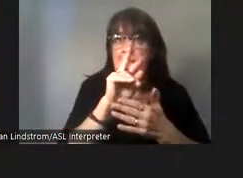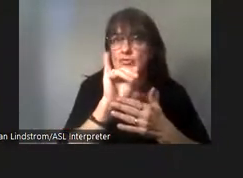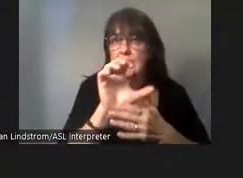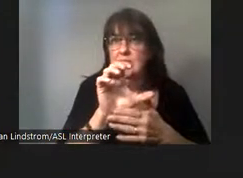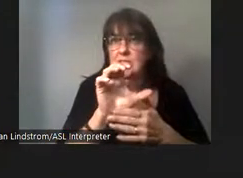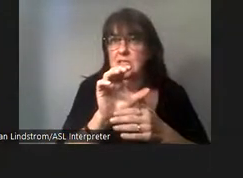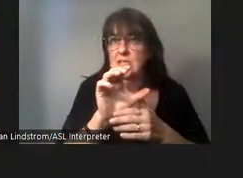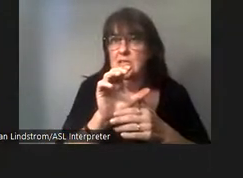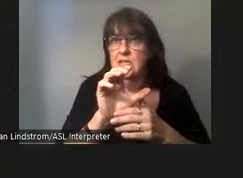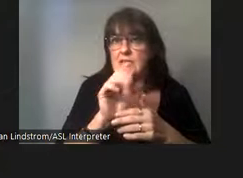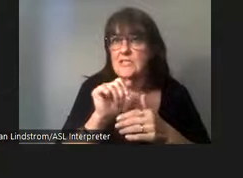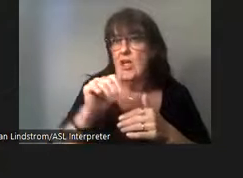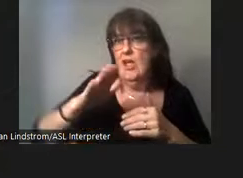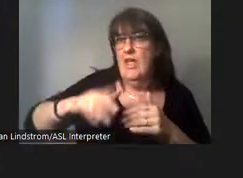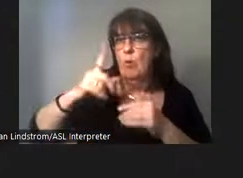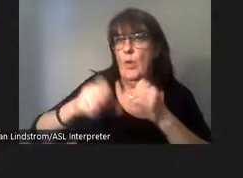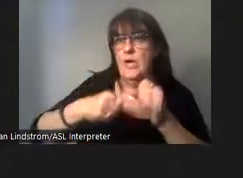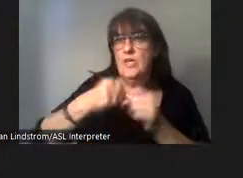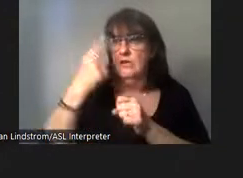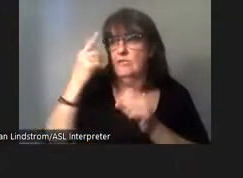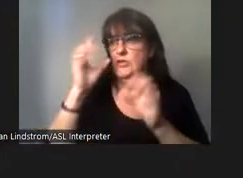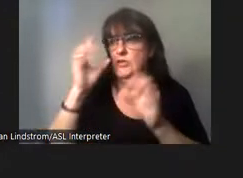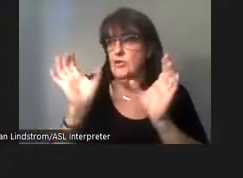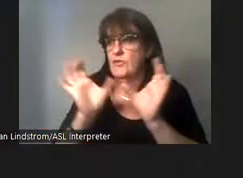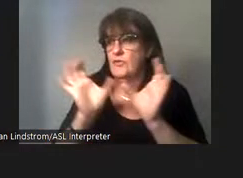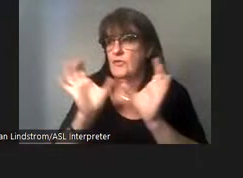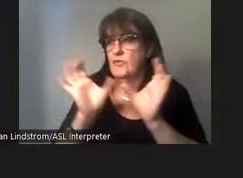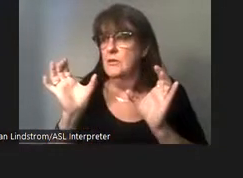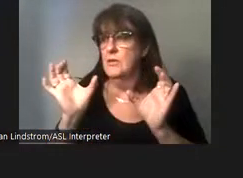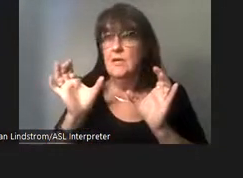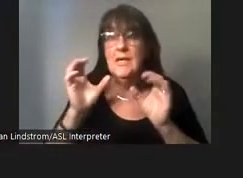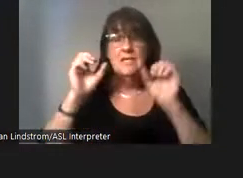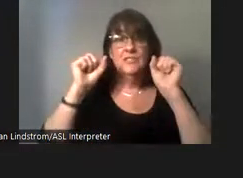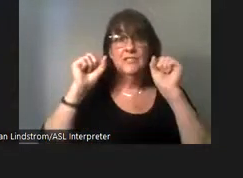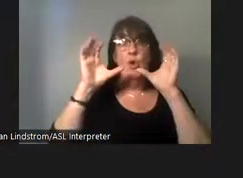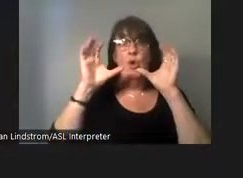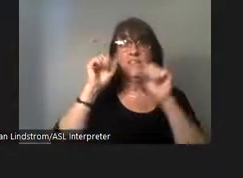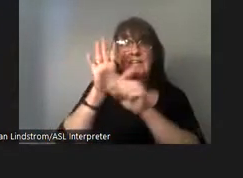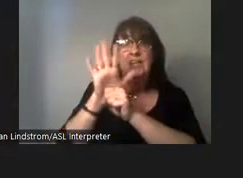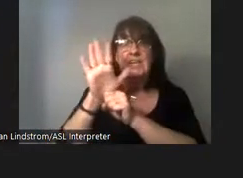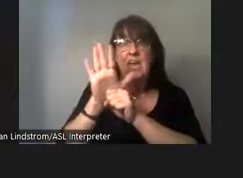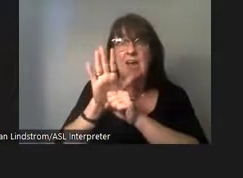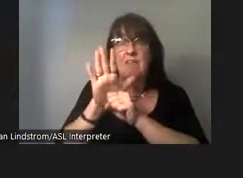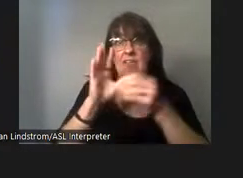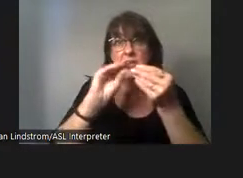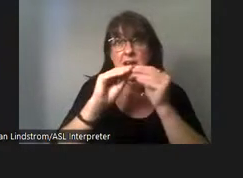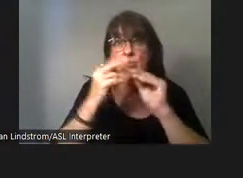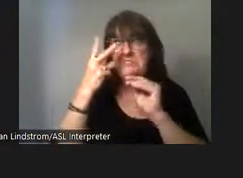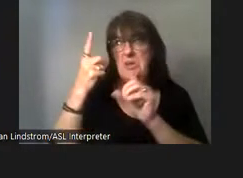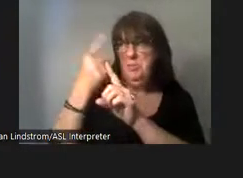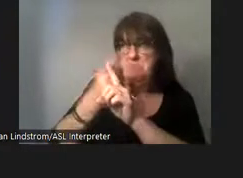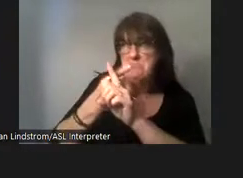deployed a year yet, the single level certification. But surprisingly, the numbers I saw, and it's been a month or 2 months